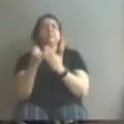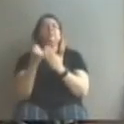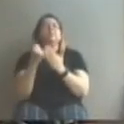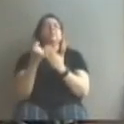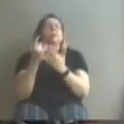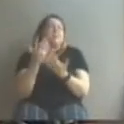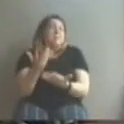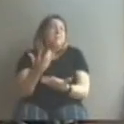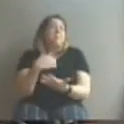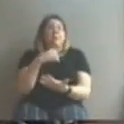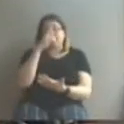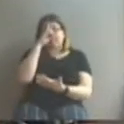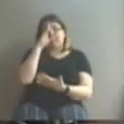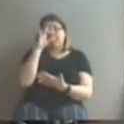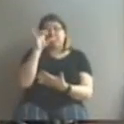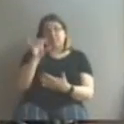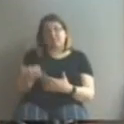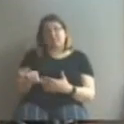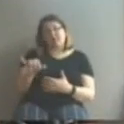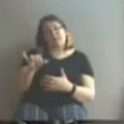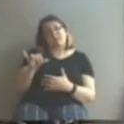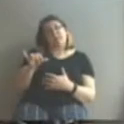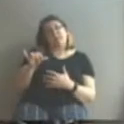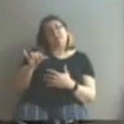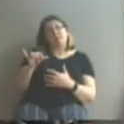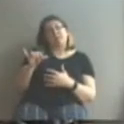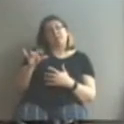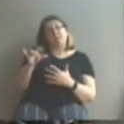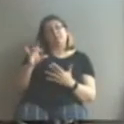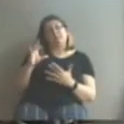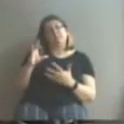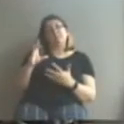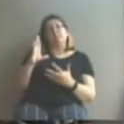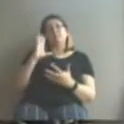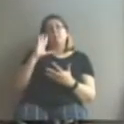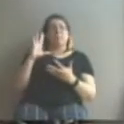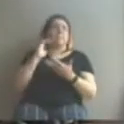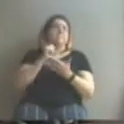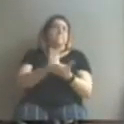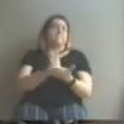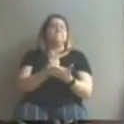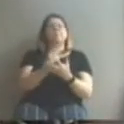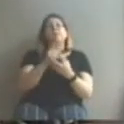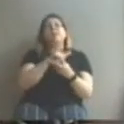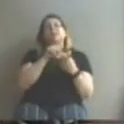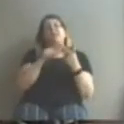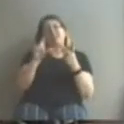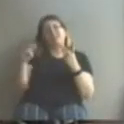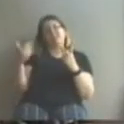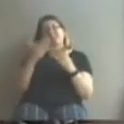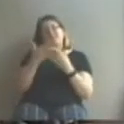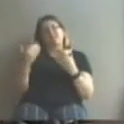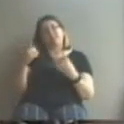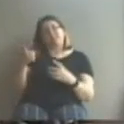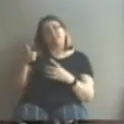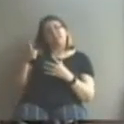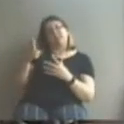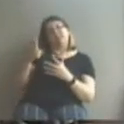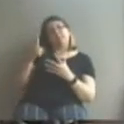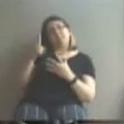So I think the Blitz crews from that standpoint are going to be able to help. The other thing that the Blitz crews are going to be able to